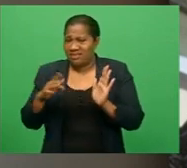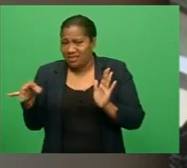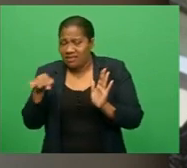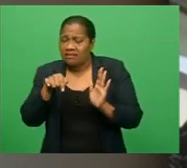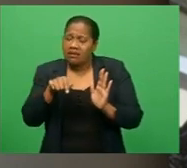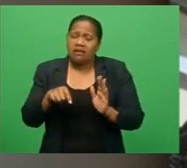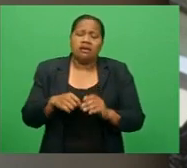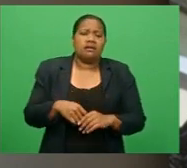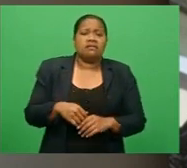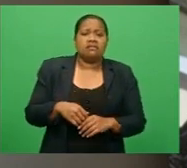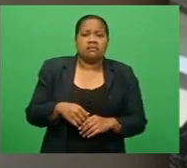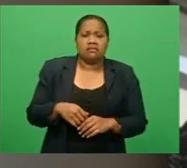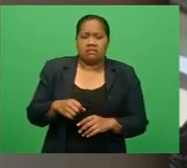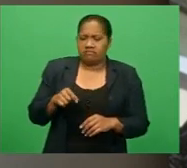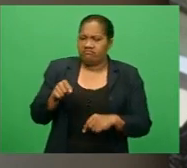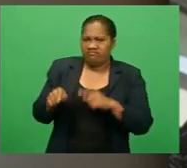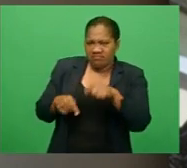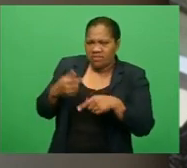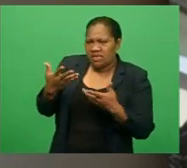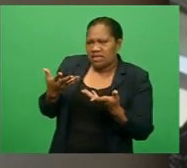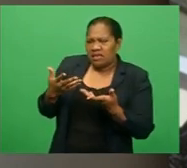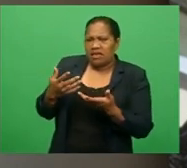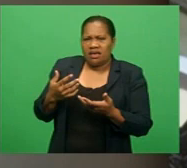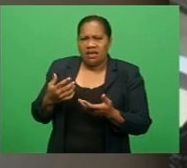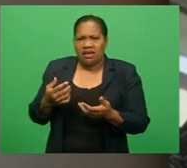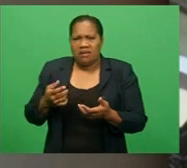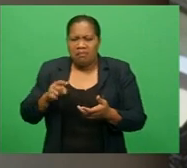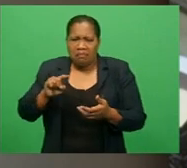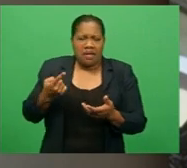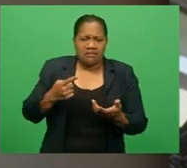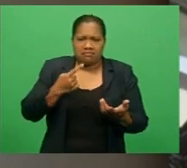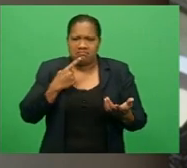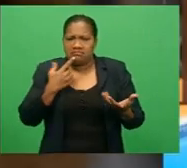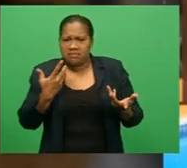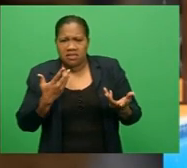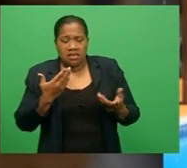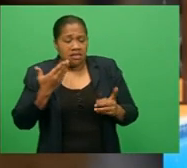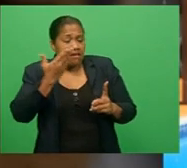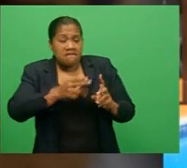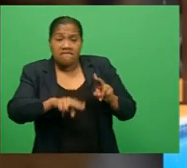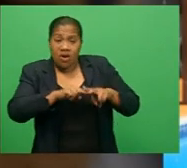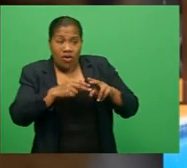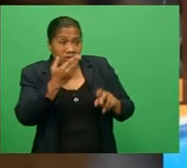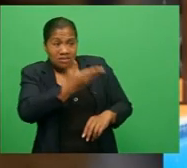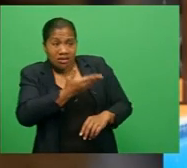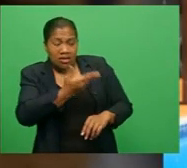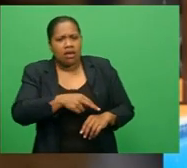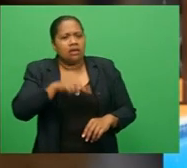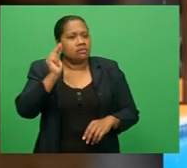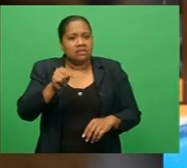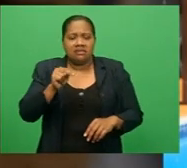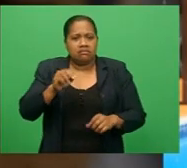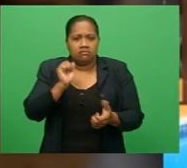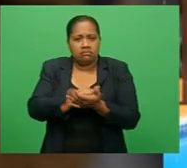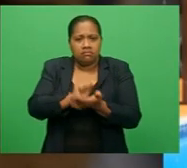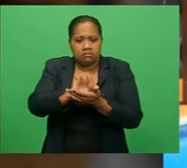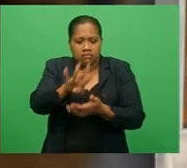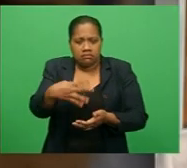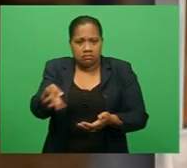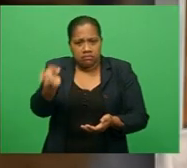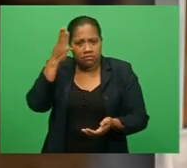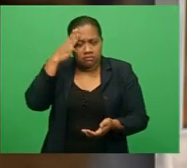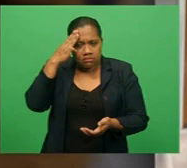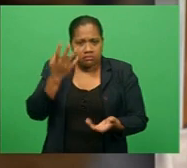is so. All in all, I have to say that Feroz needs mental help, and from his comments, I